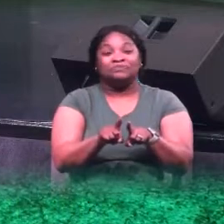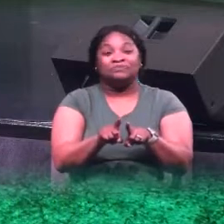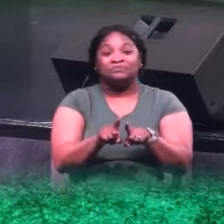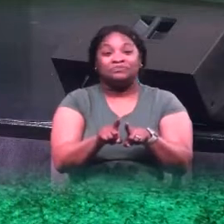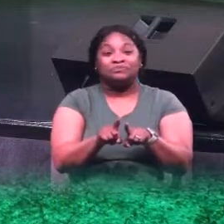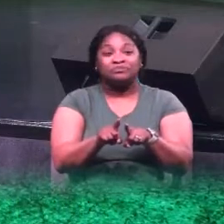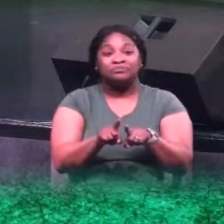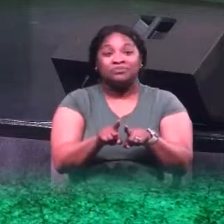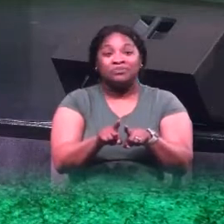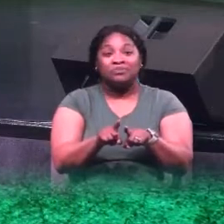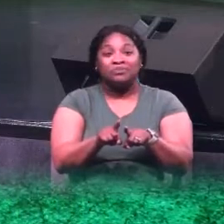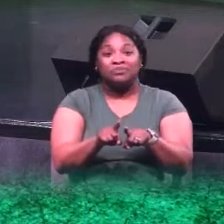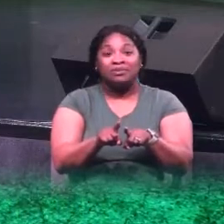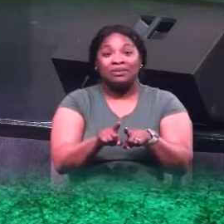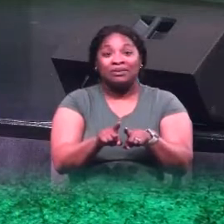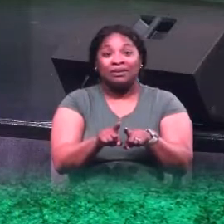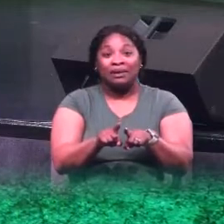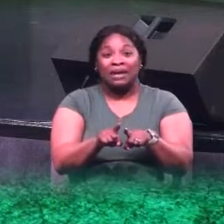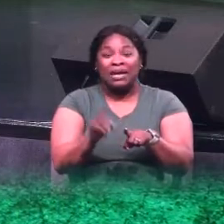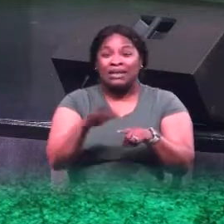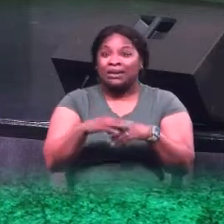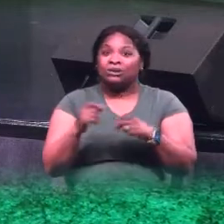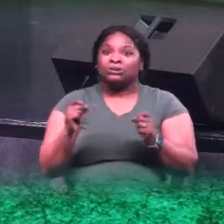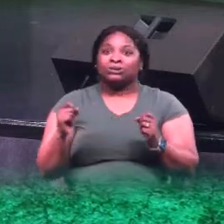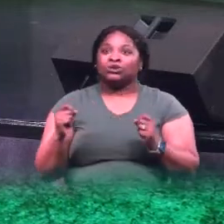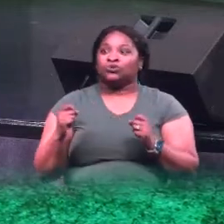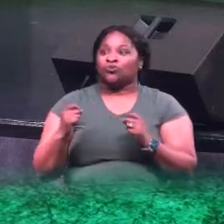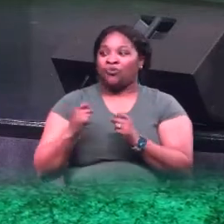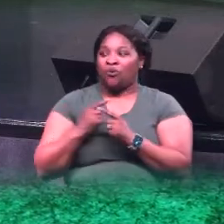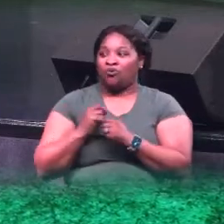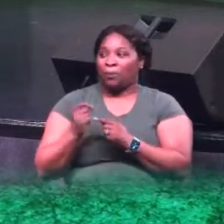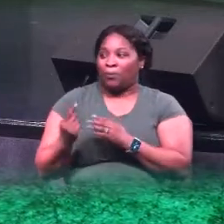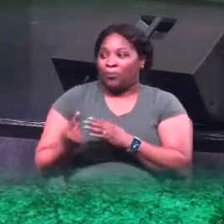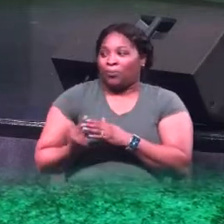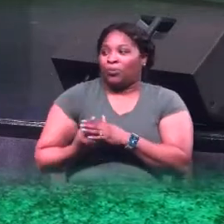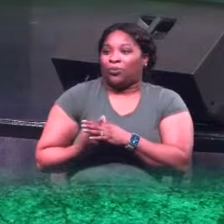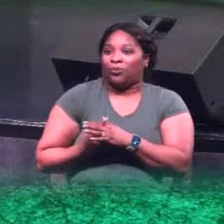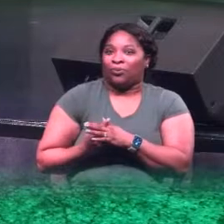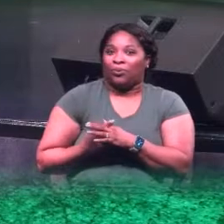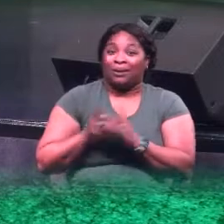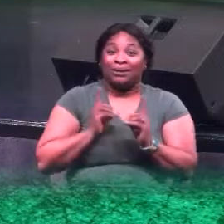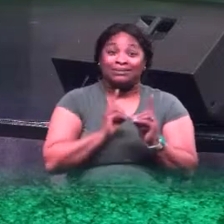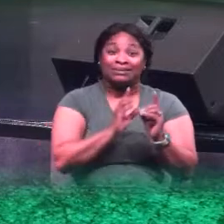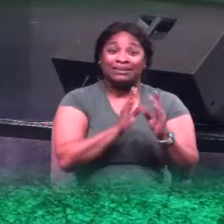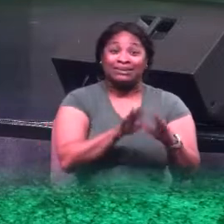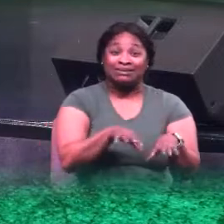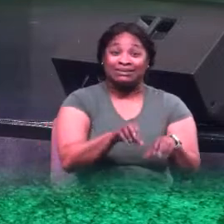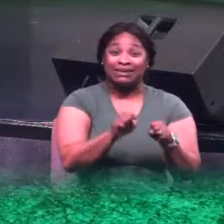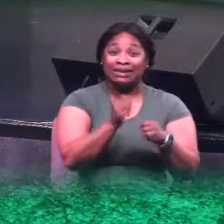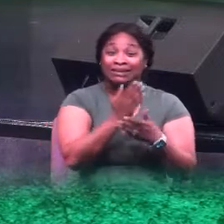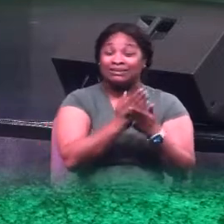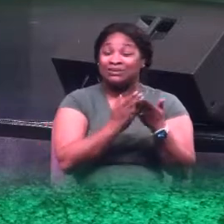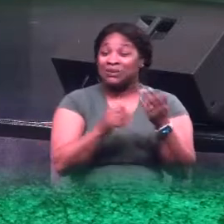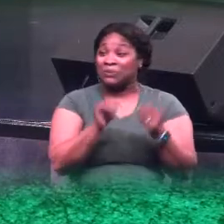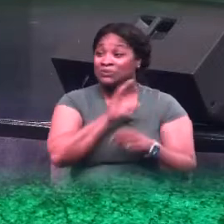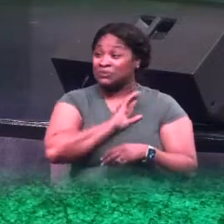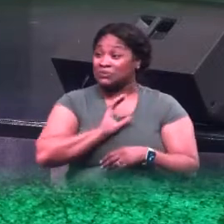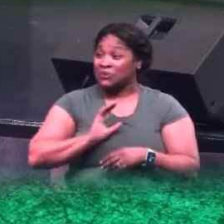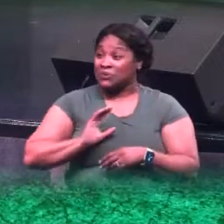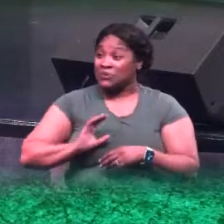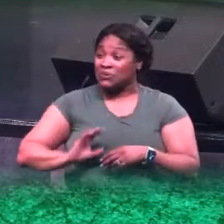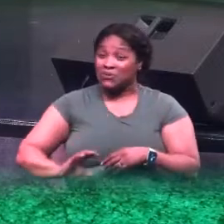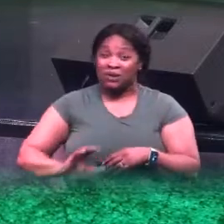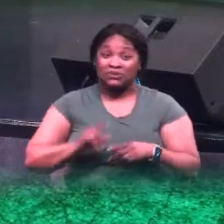There is this adversarial tension. And disciples are taking something in Christ, at